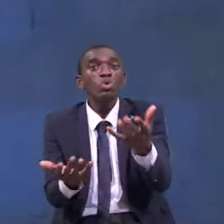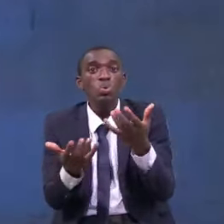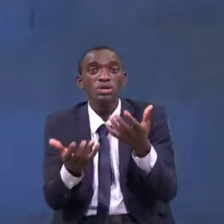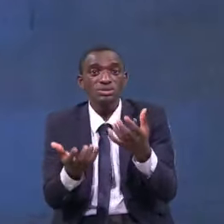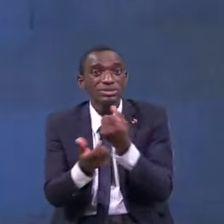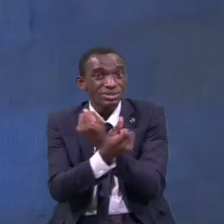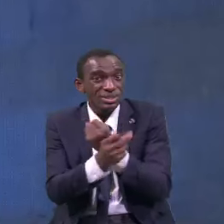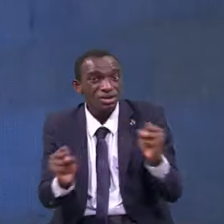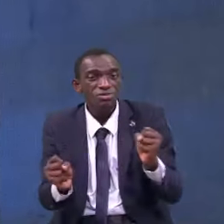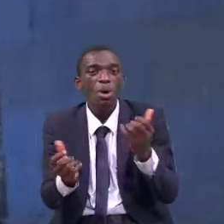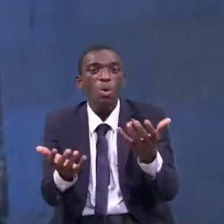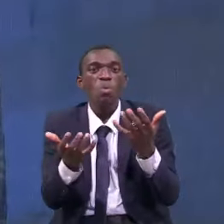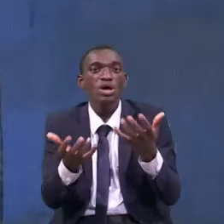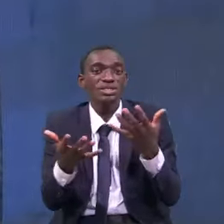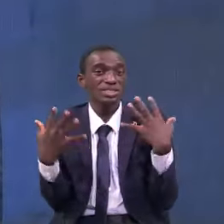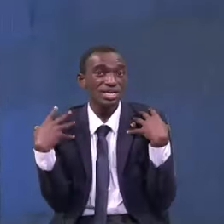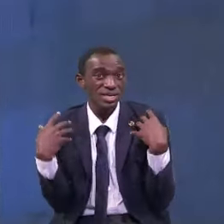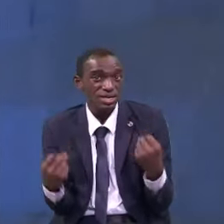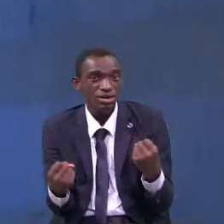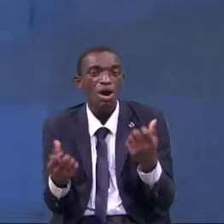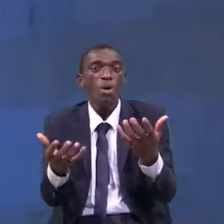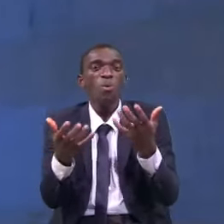honesty. Wherever you are, raise up that hand.